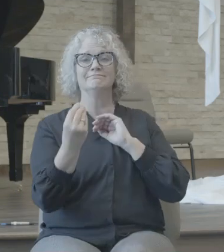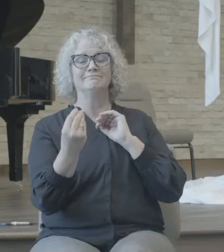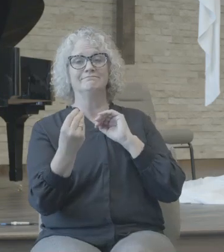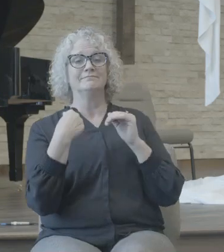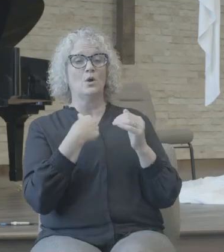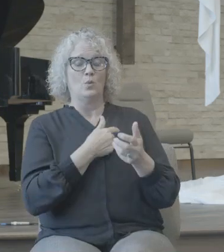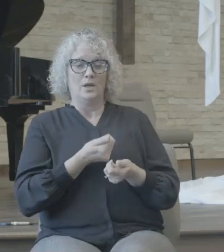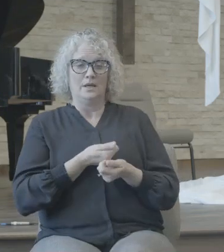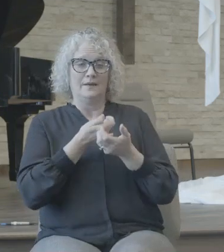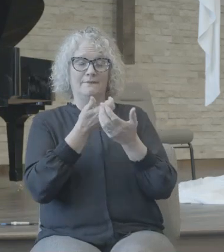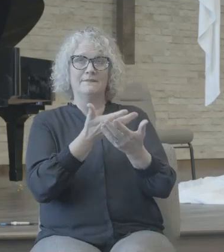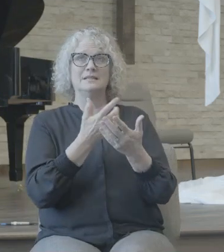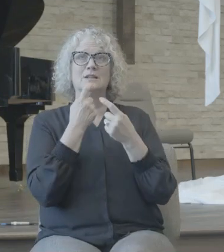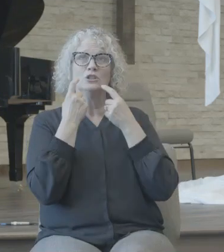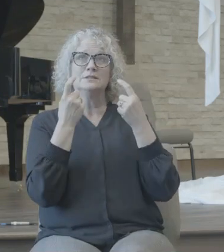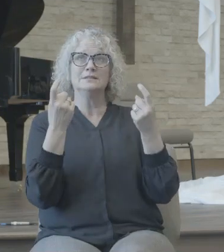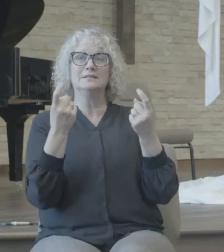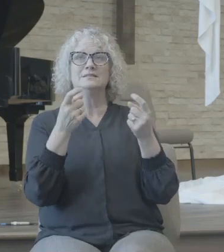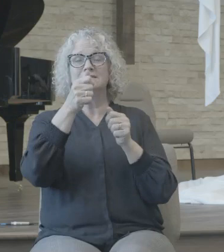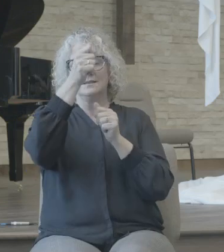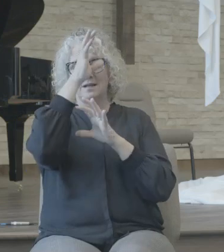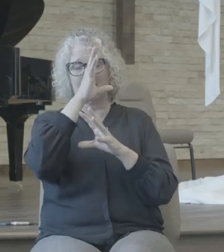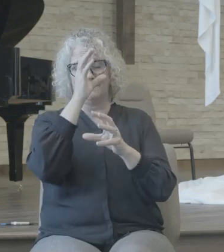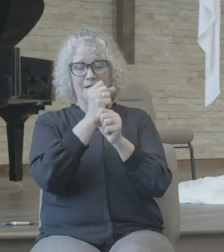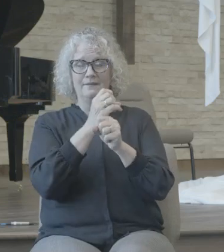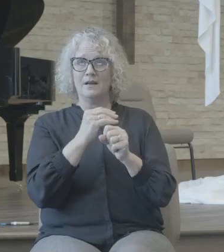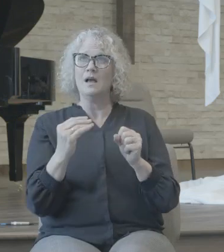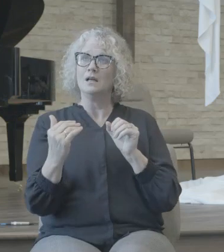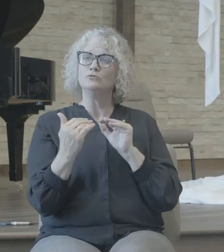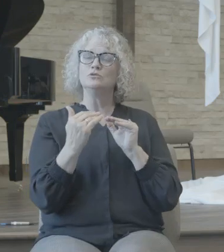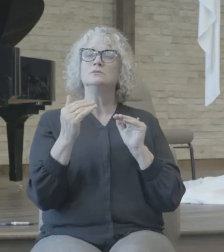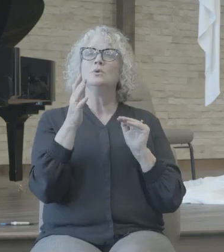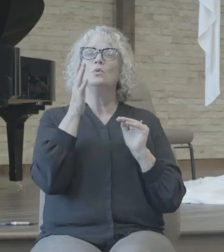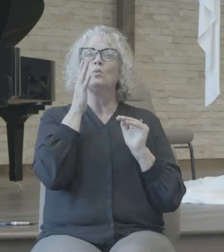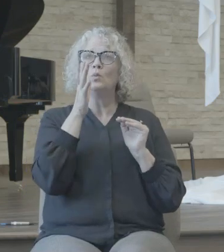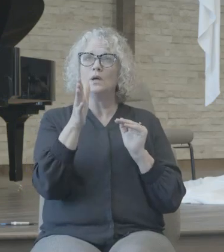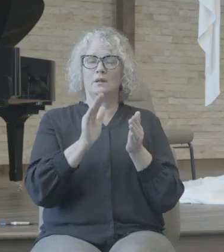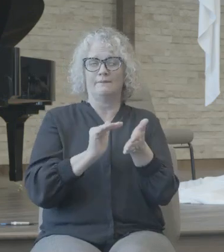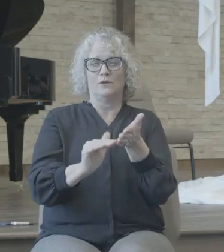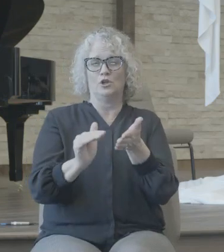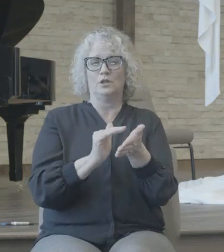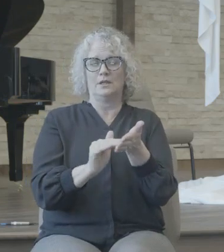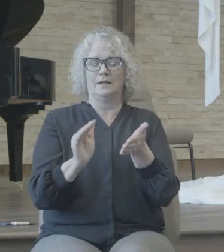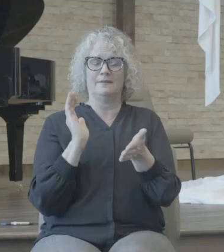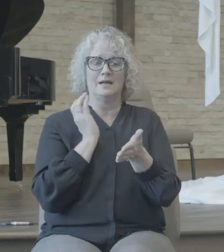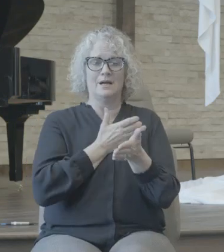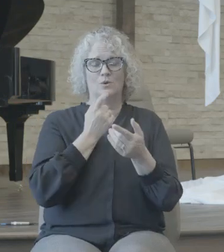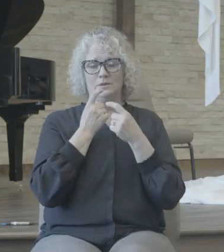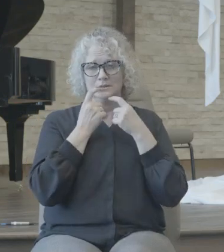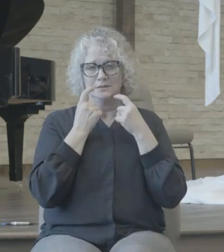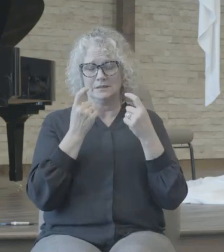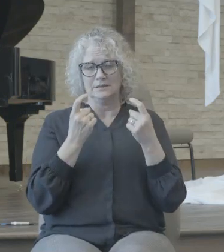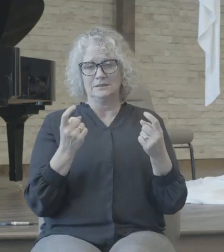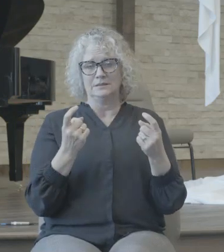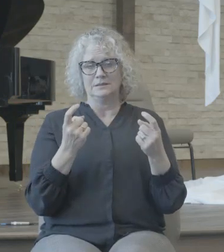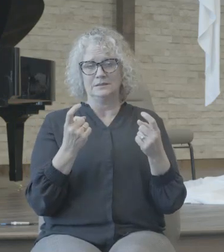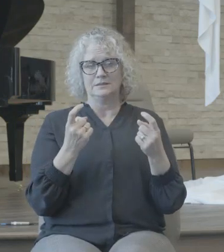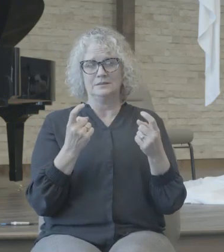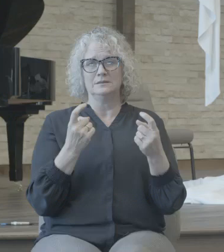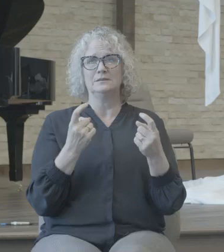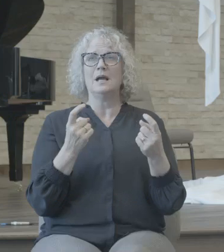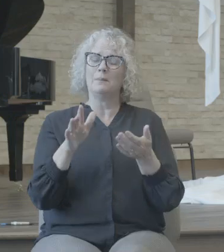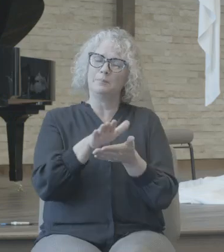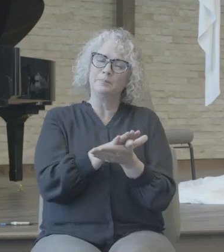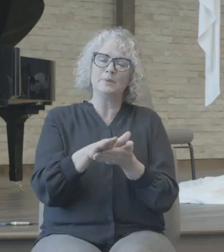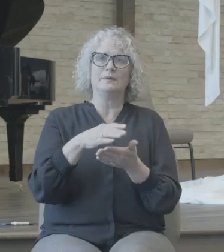confess our sins, God is faithful and just and will forgive us our sins and purify